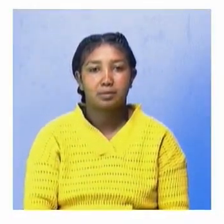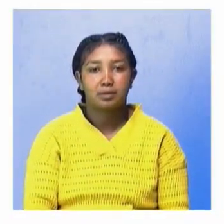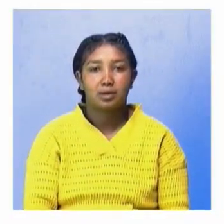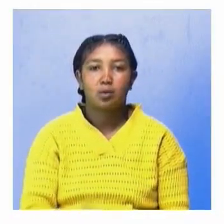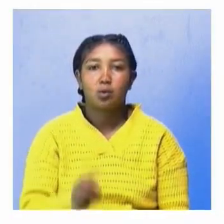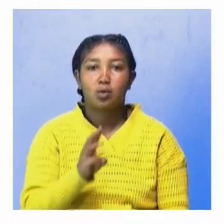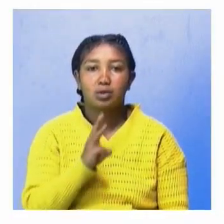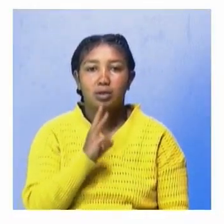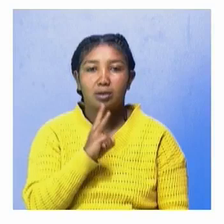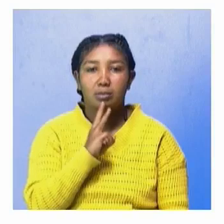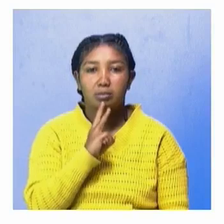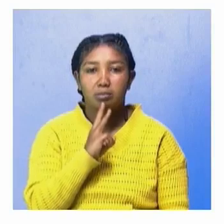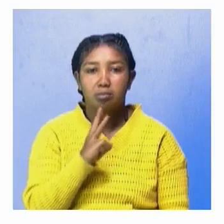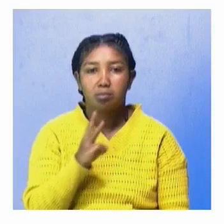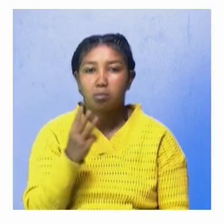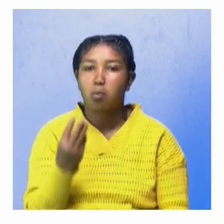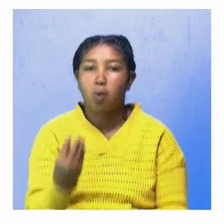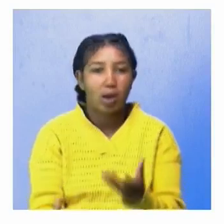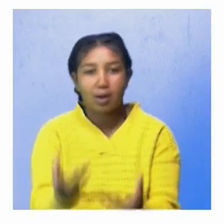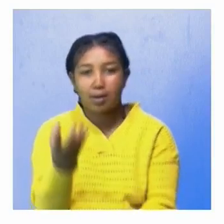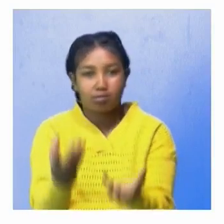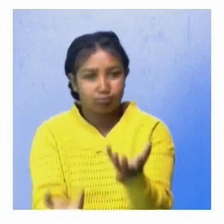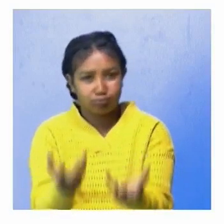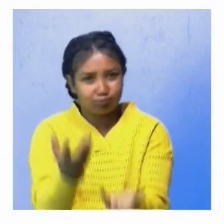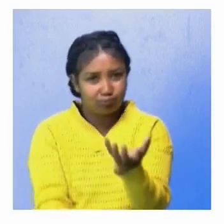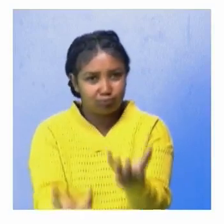melts. No, we can say boil. Boils.